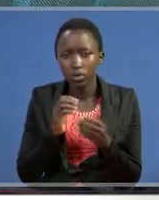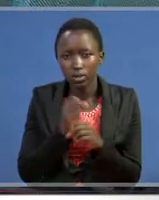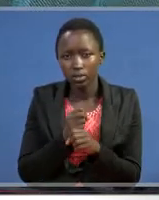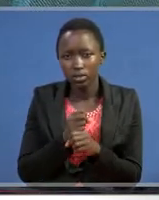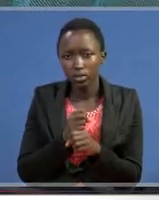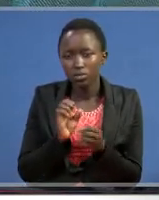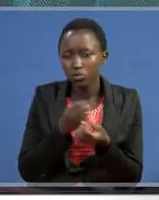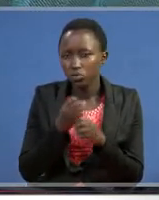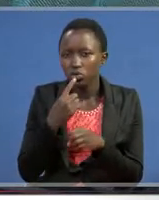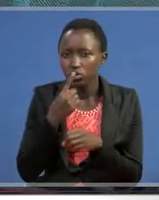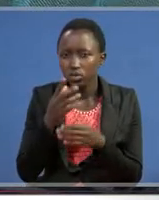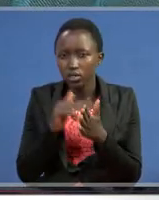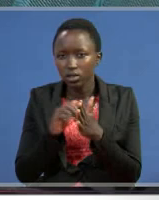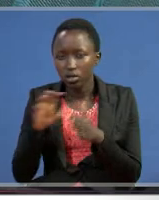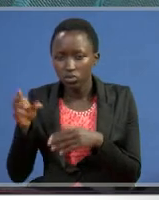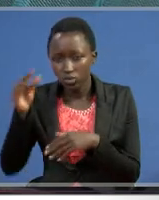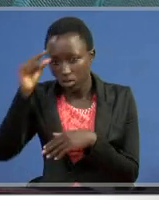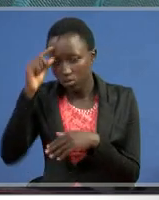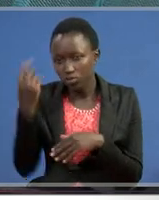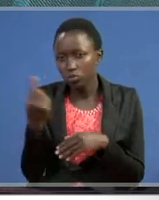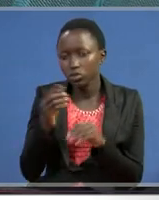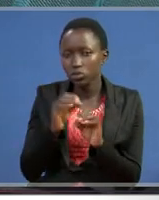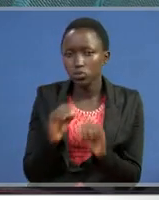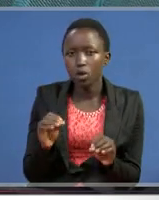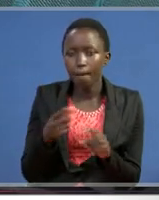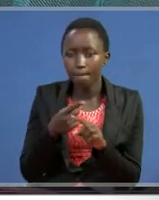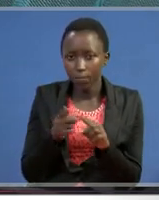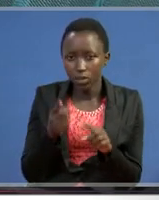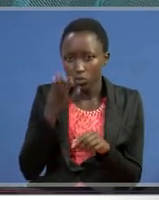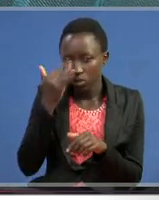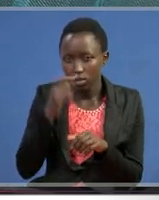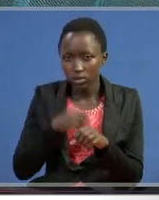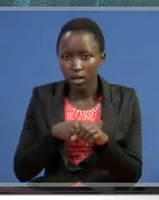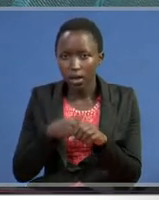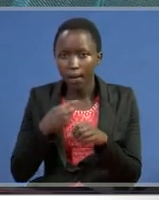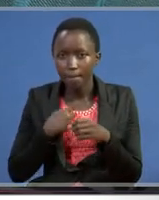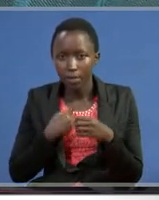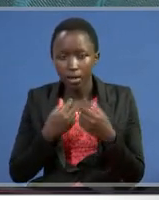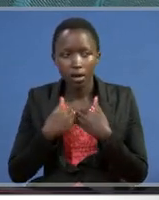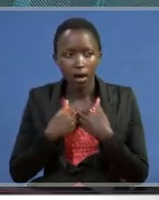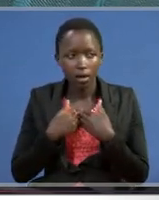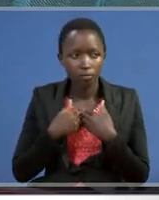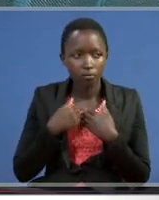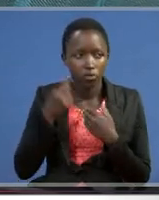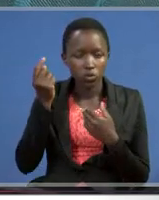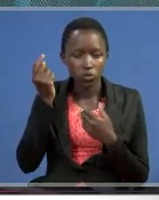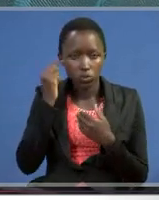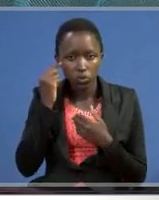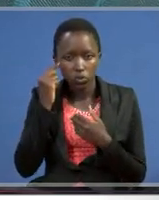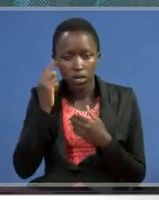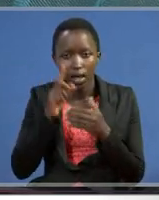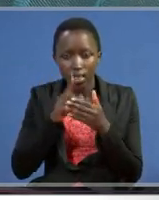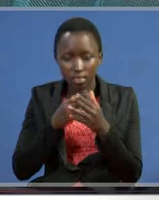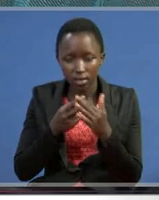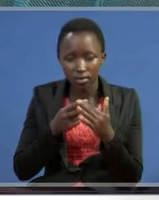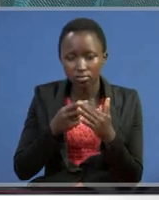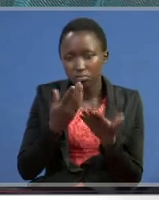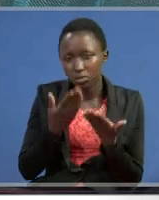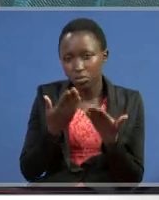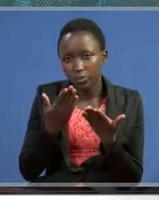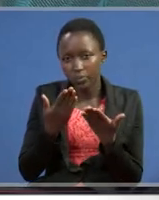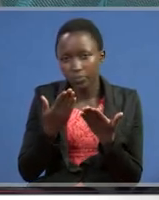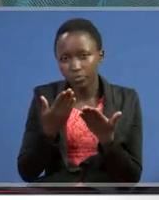Mikasa mwamba even cassia County government the khaki because what cut him in my dear even when I owned it the Peggy Nene